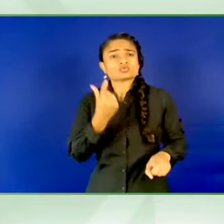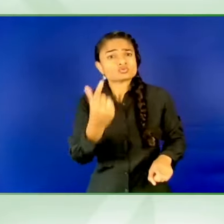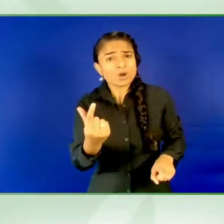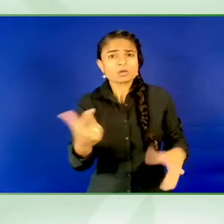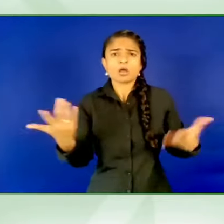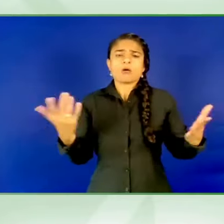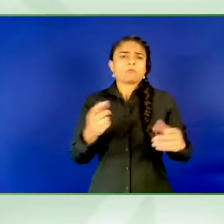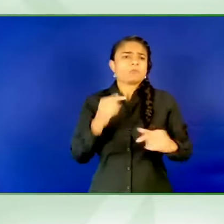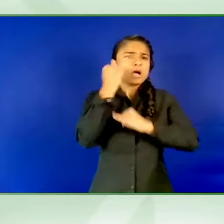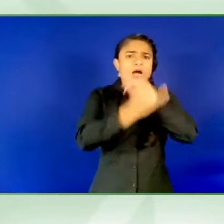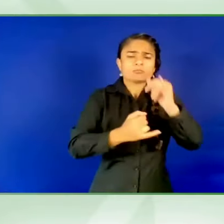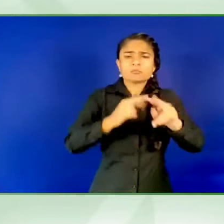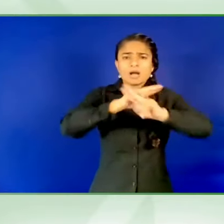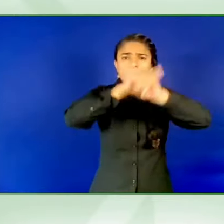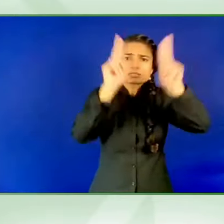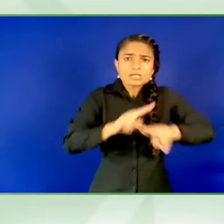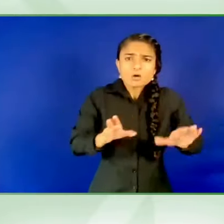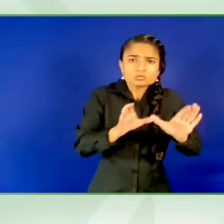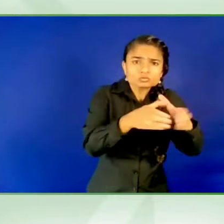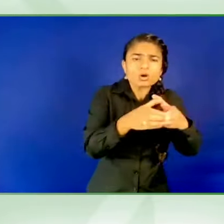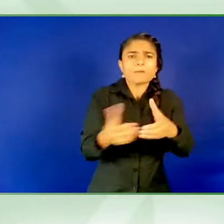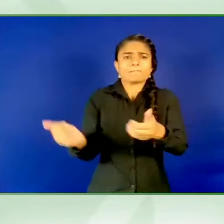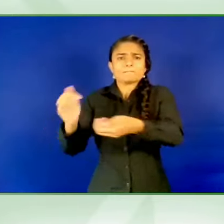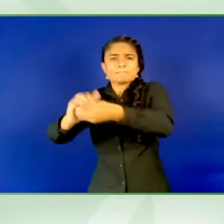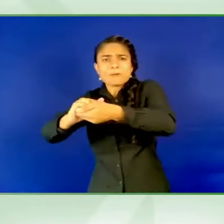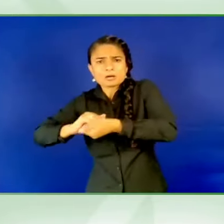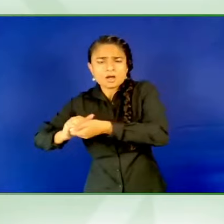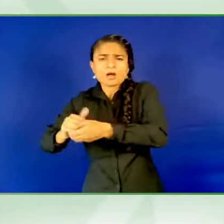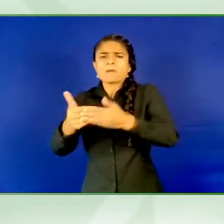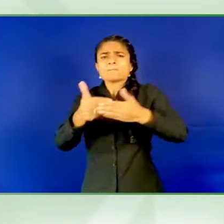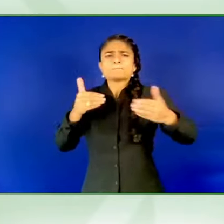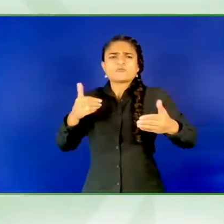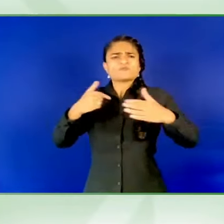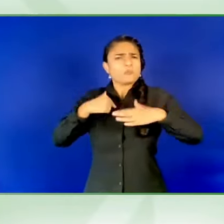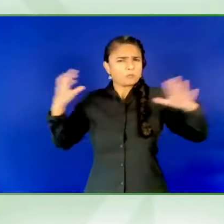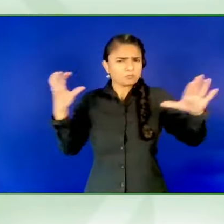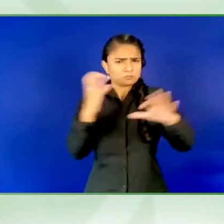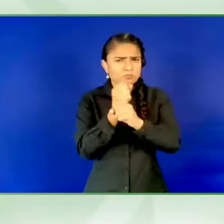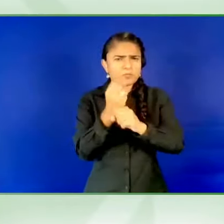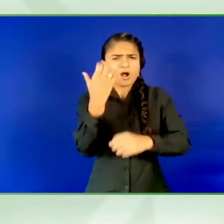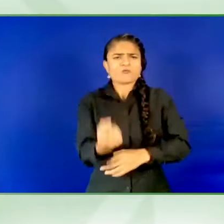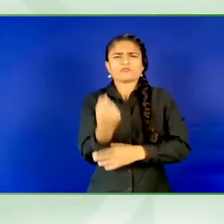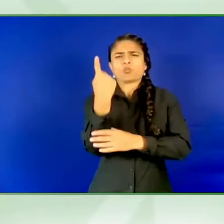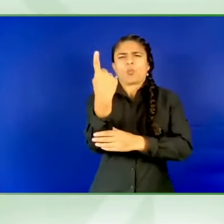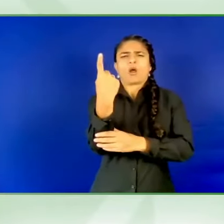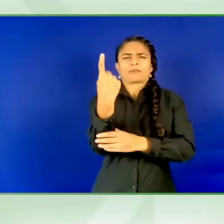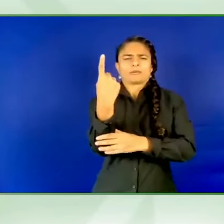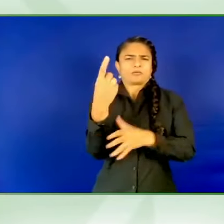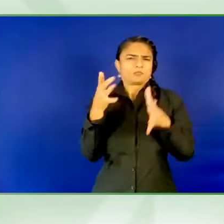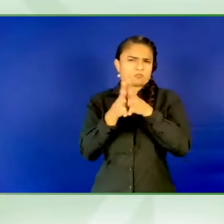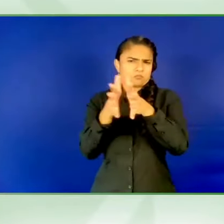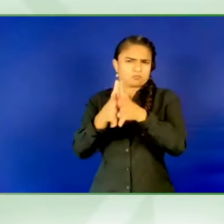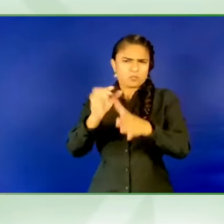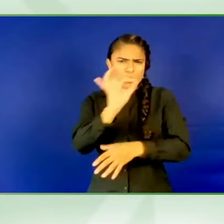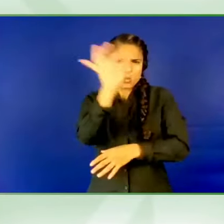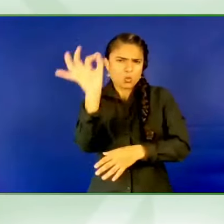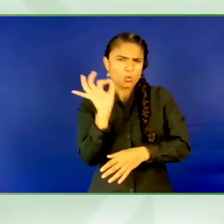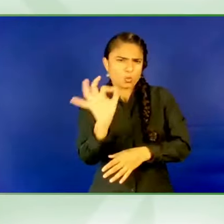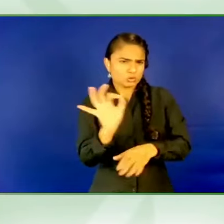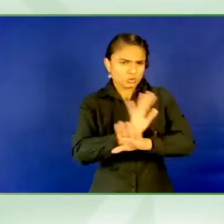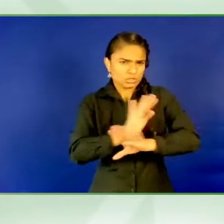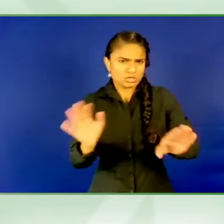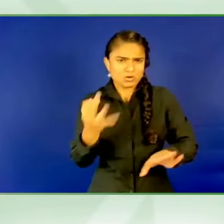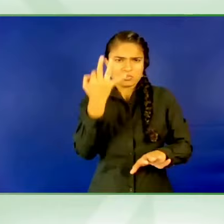advice to all of us here as practitioners? For someone who's just new to the field of astronomy and accessibility, what would you say to someone who's just starting